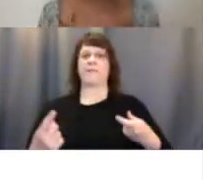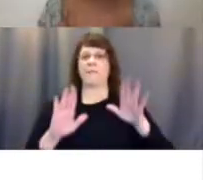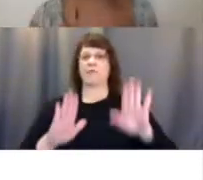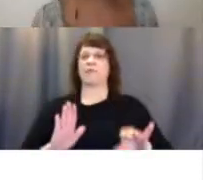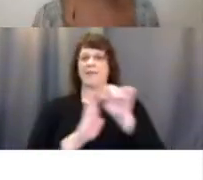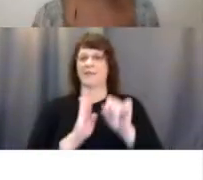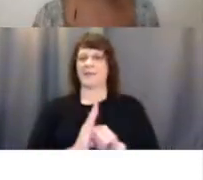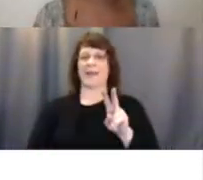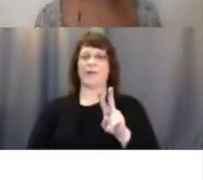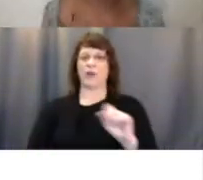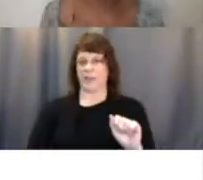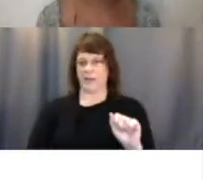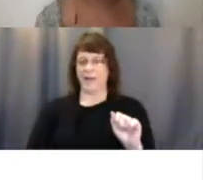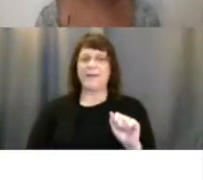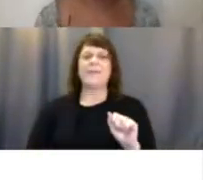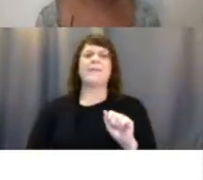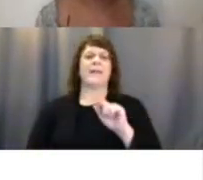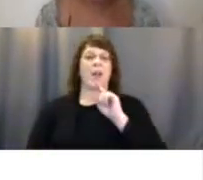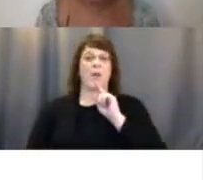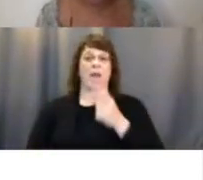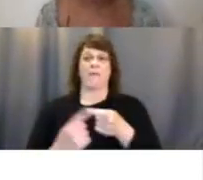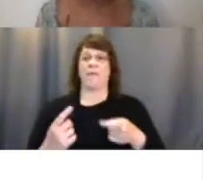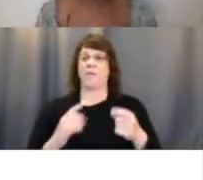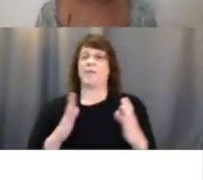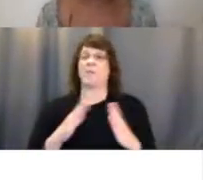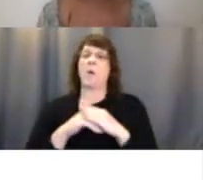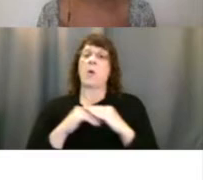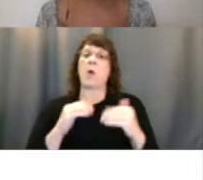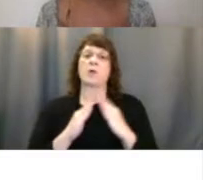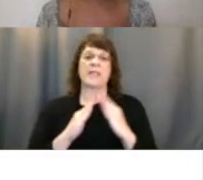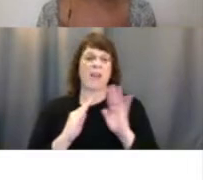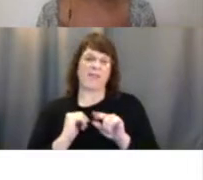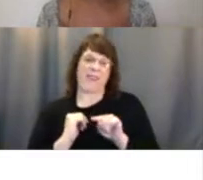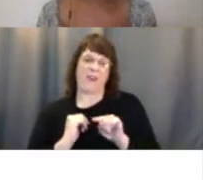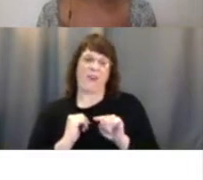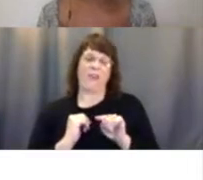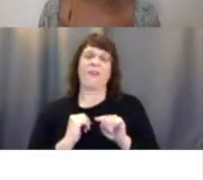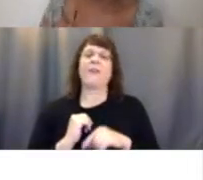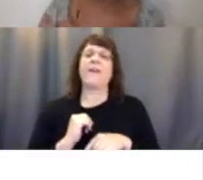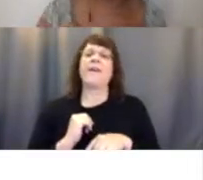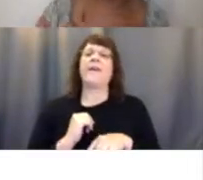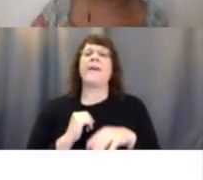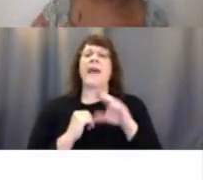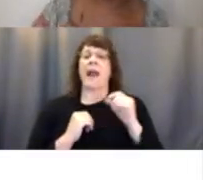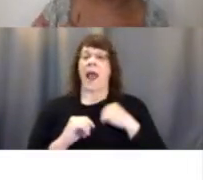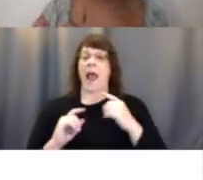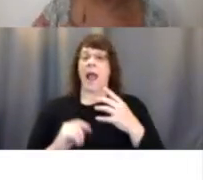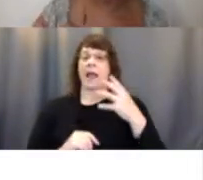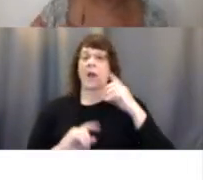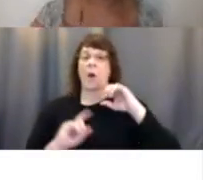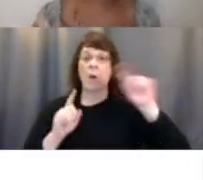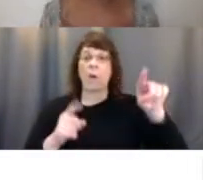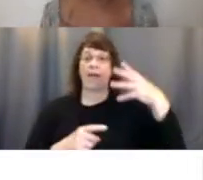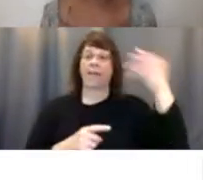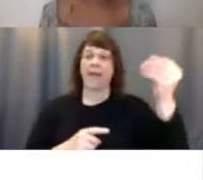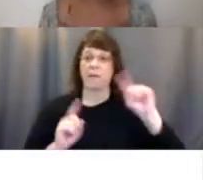Virginia. I actually am from a little coastal town right about there. And I went away to college. If